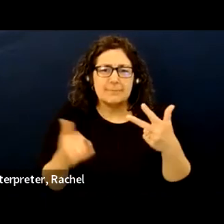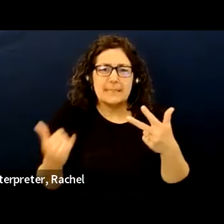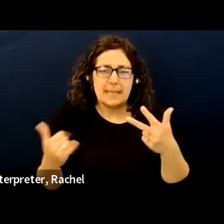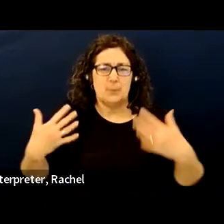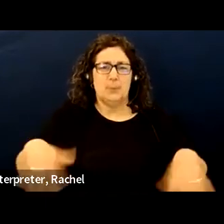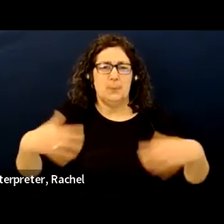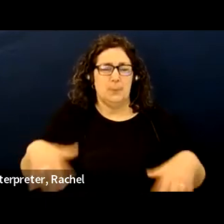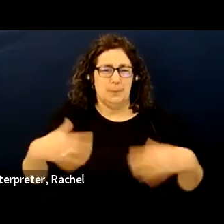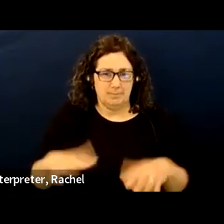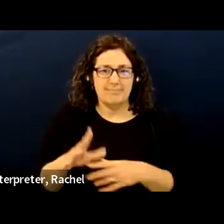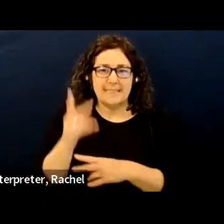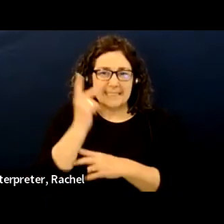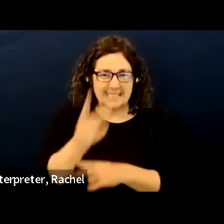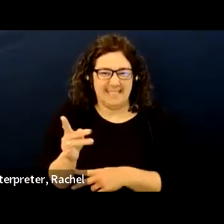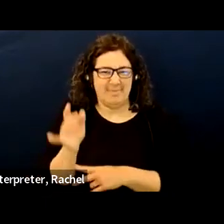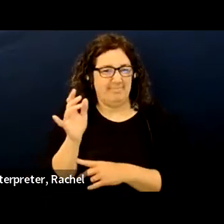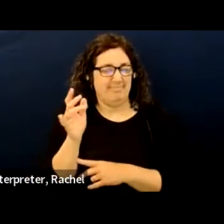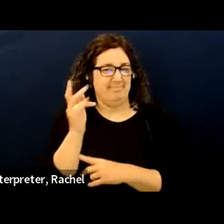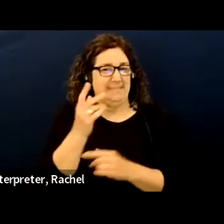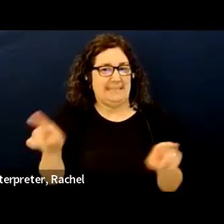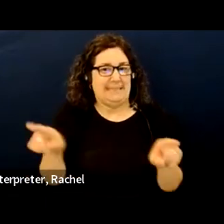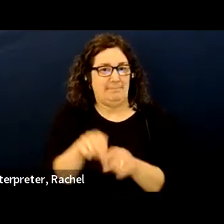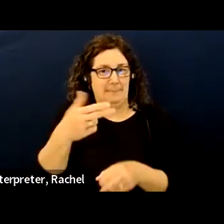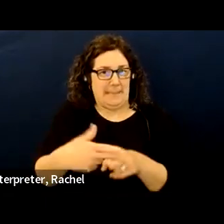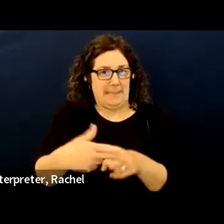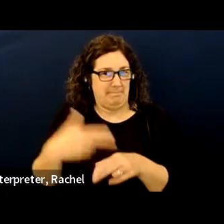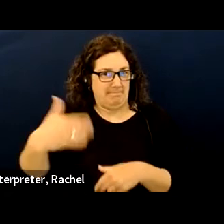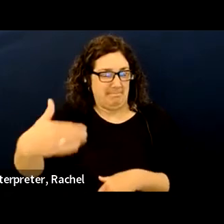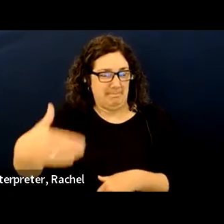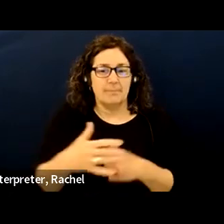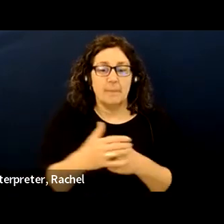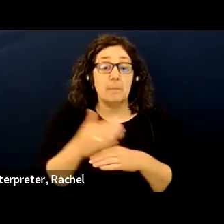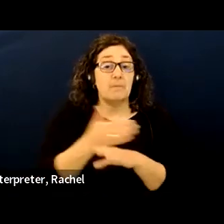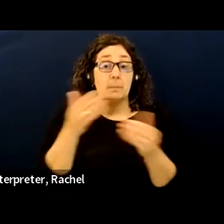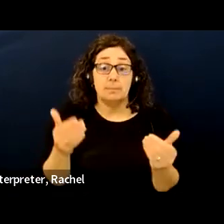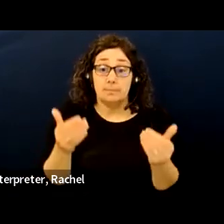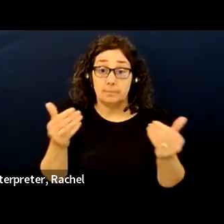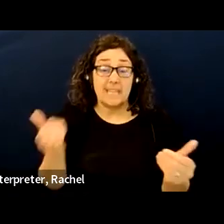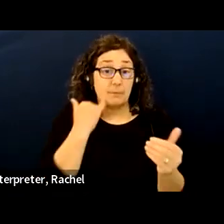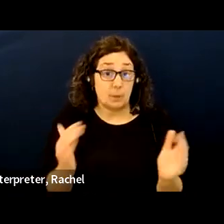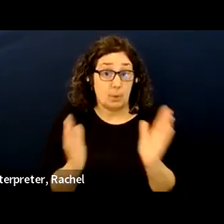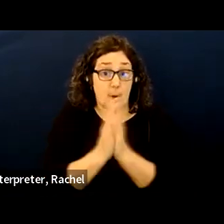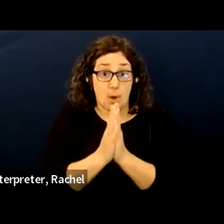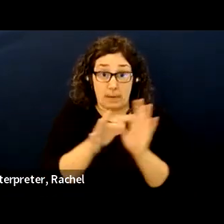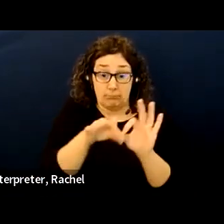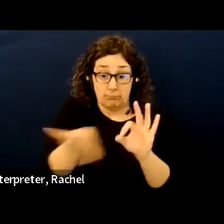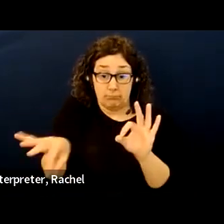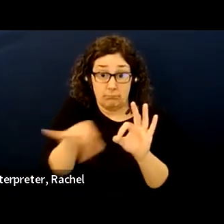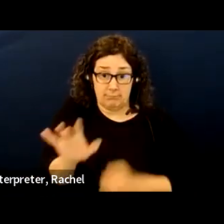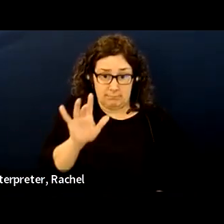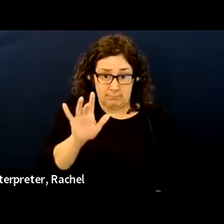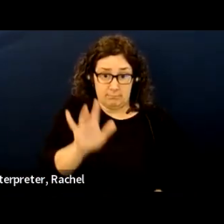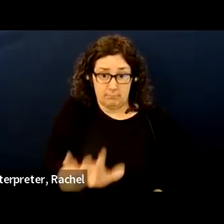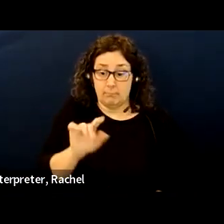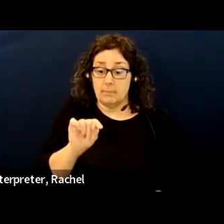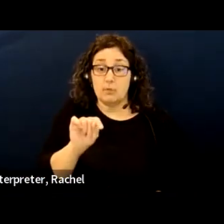I'm seeing a lot of common names. Before we get started, if you require captions, you can click on the transcript